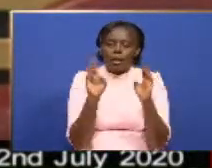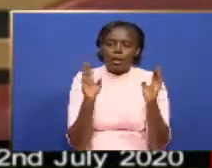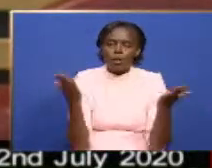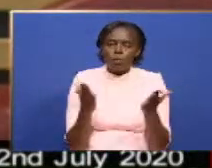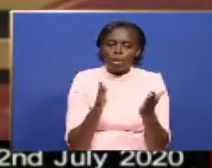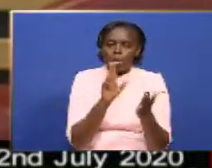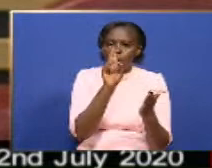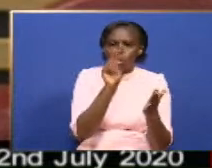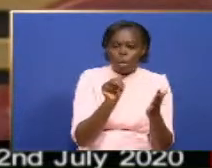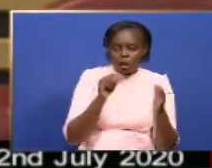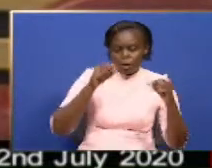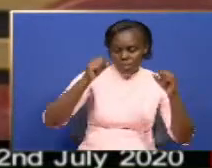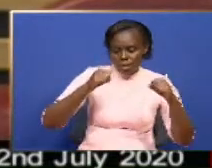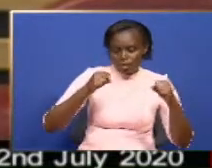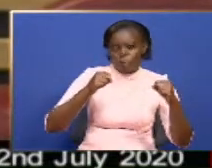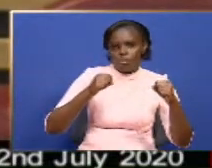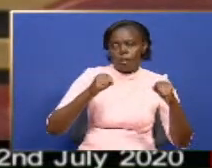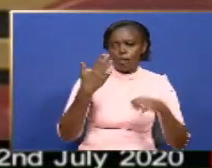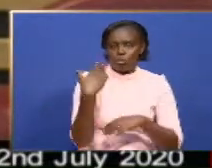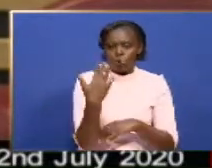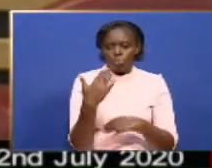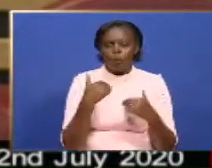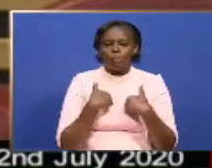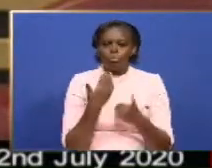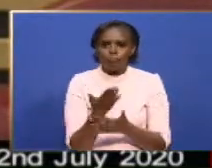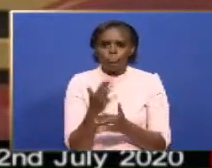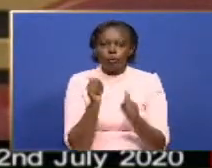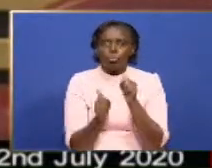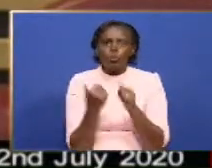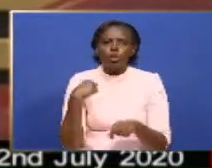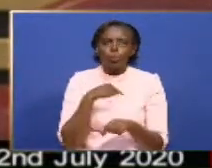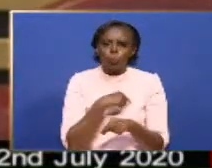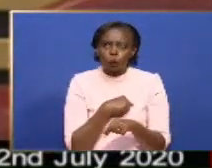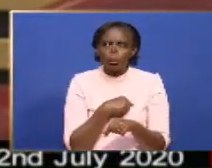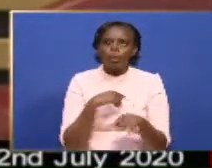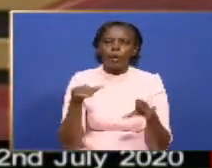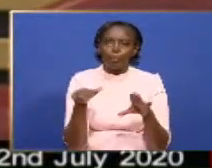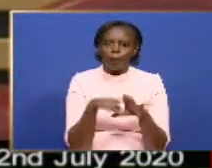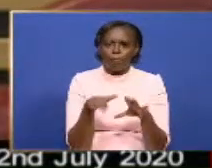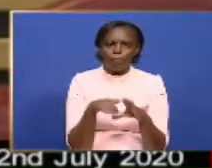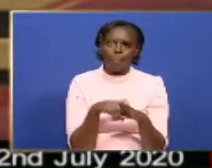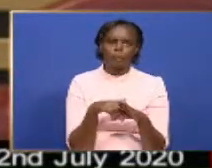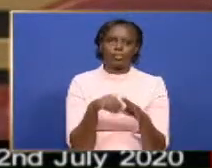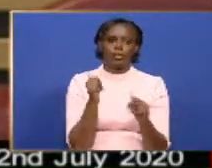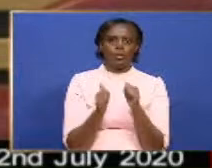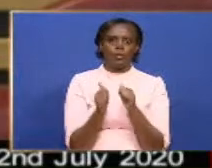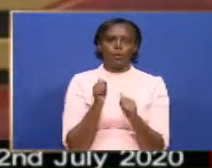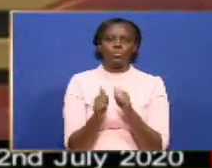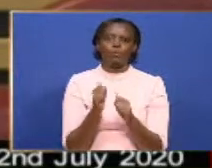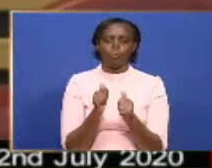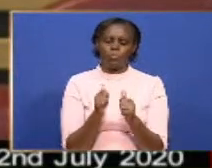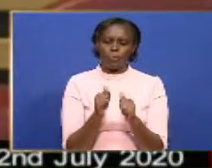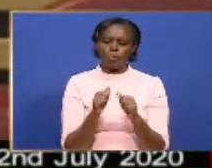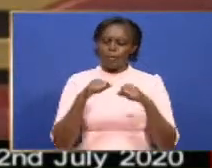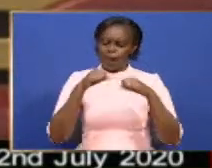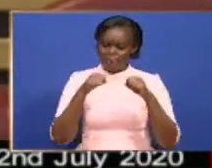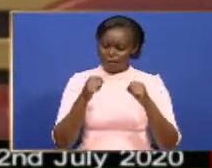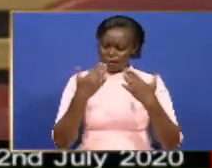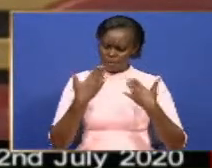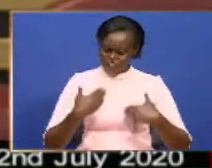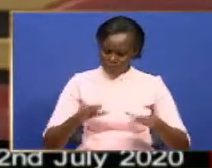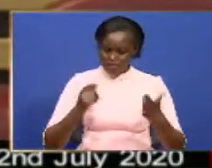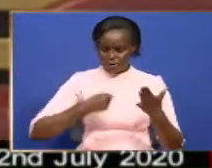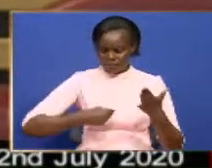United Nations Convention, which we are members, which we have ratified some of those United